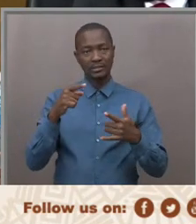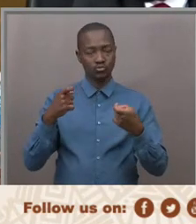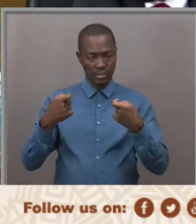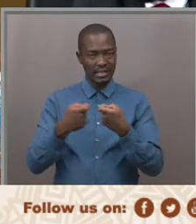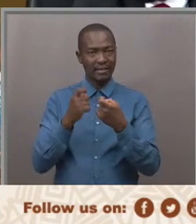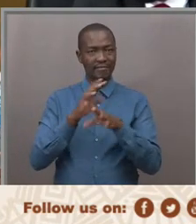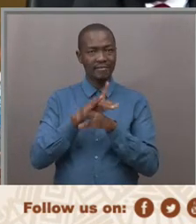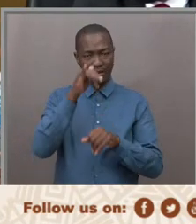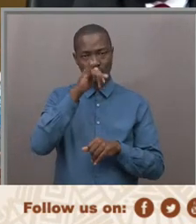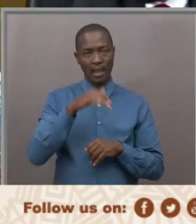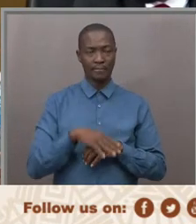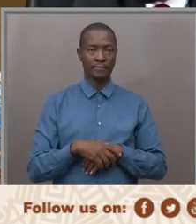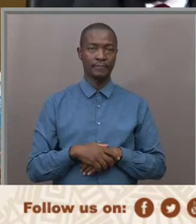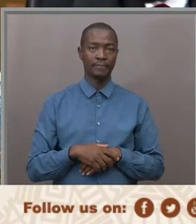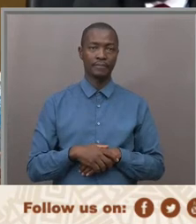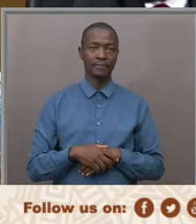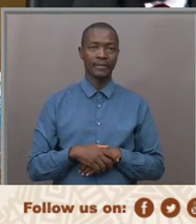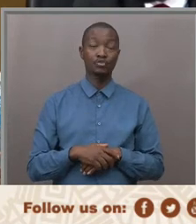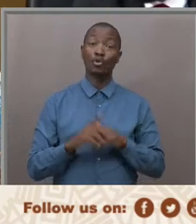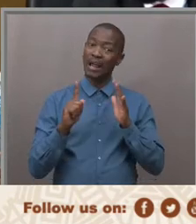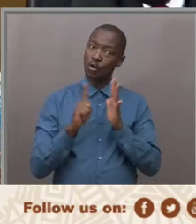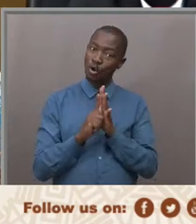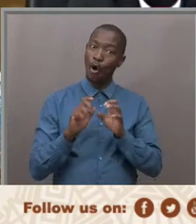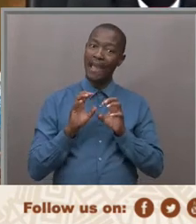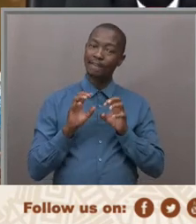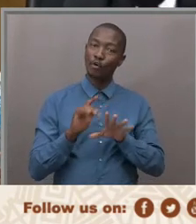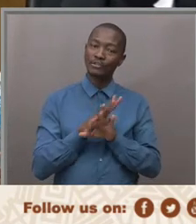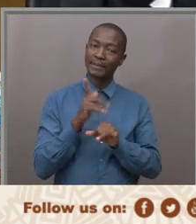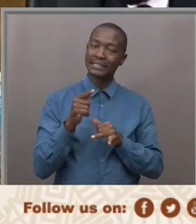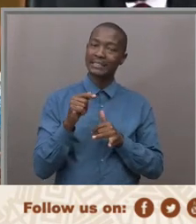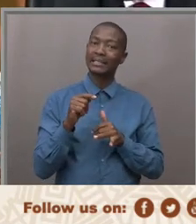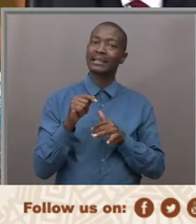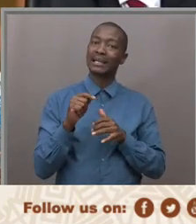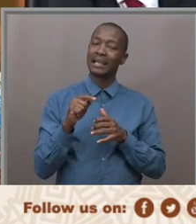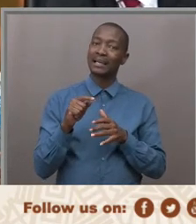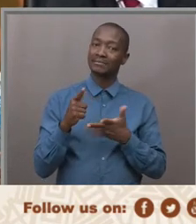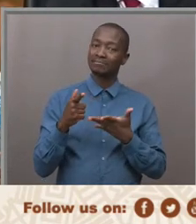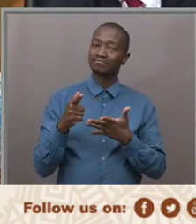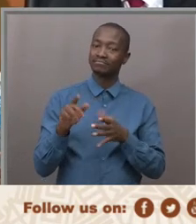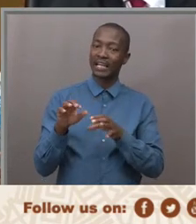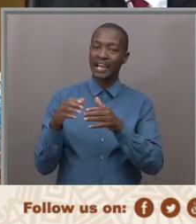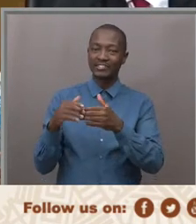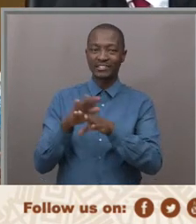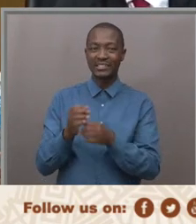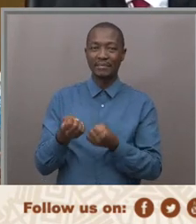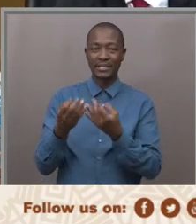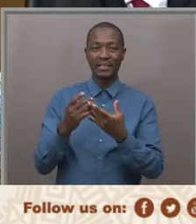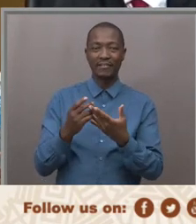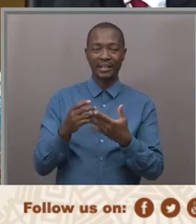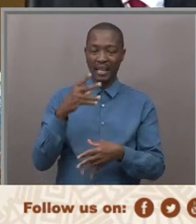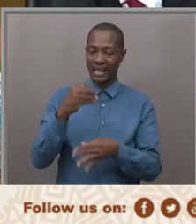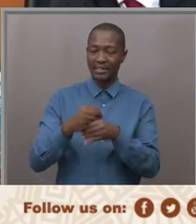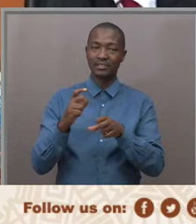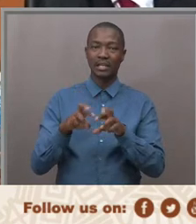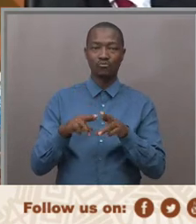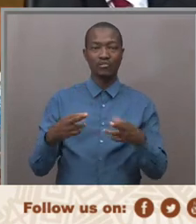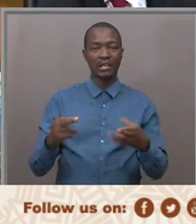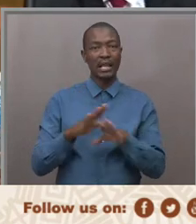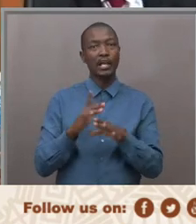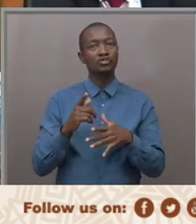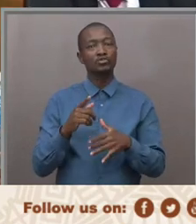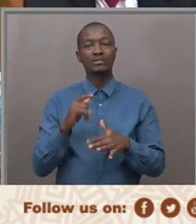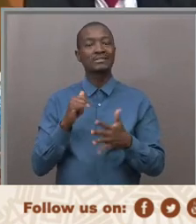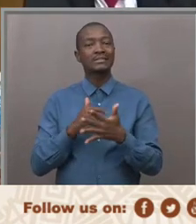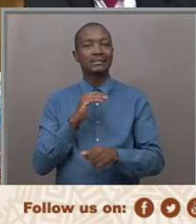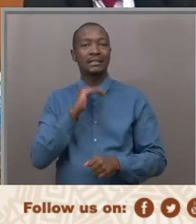So law enforcement agencies in our province are being given additional resources. It's not enough to just be oversight.